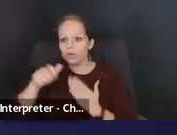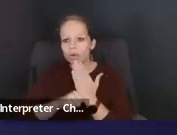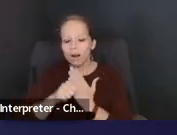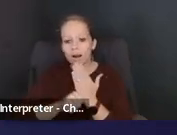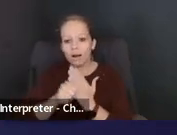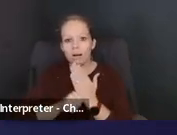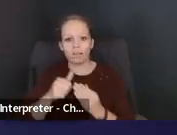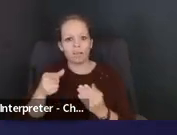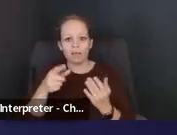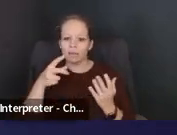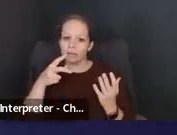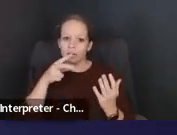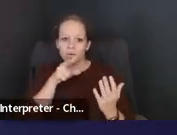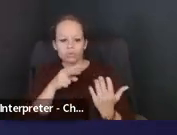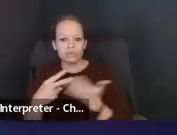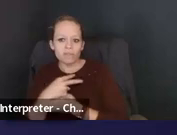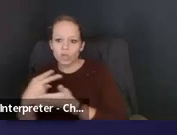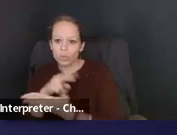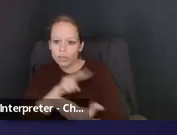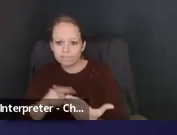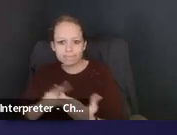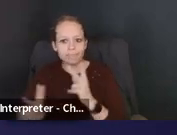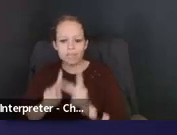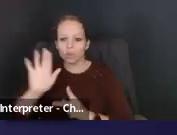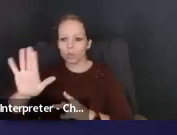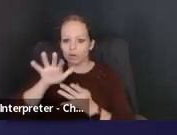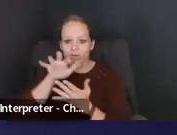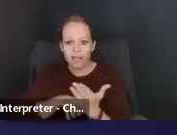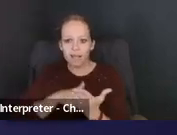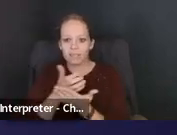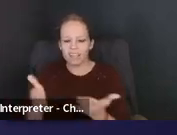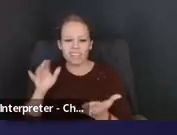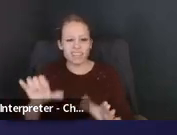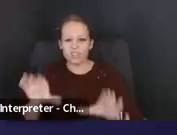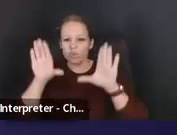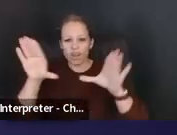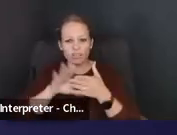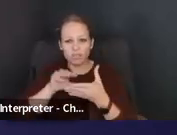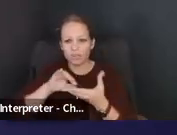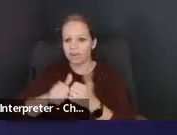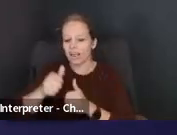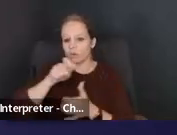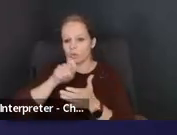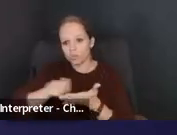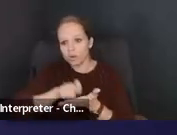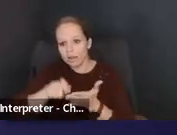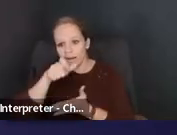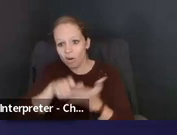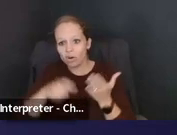manuscripts, it's a great way to learn how to write articles for that journal and